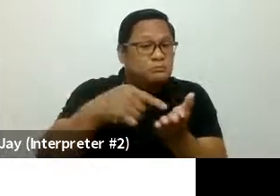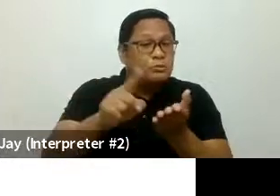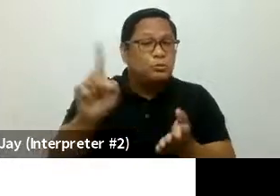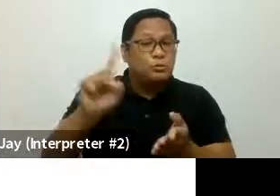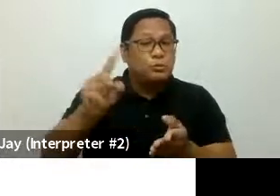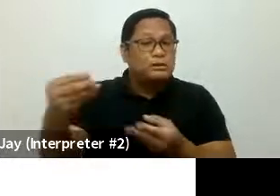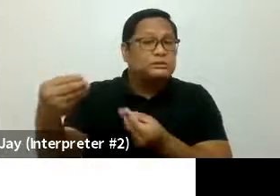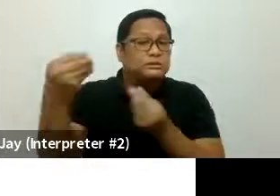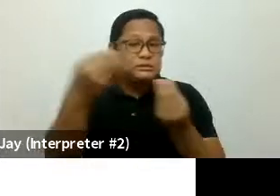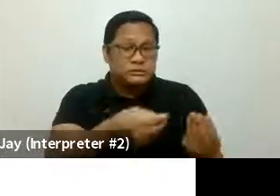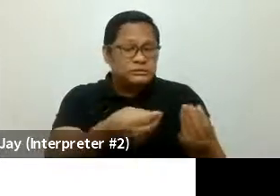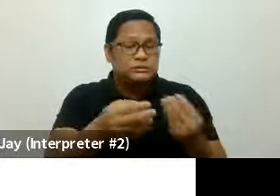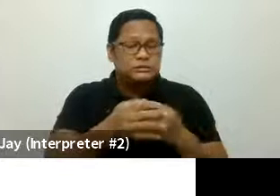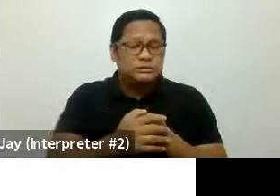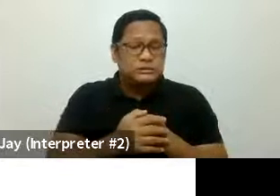provider or